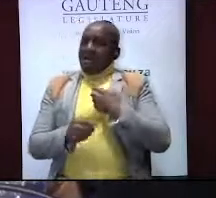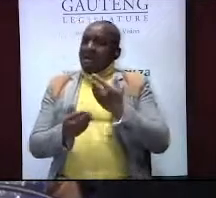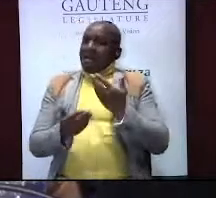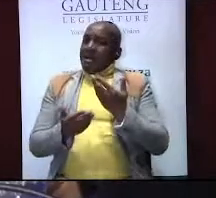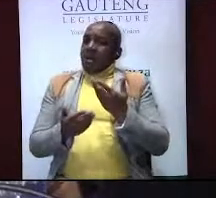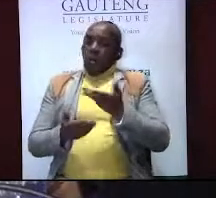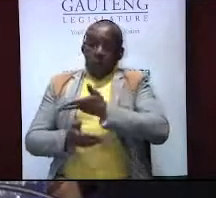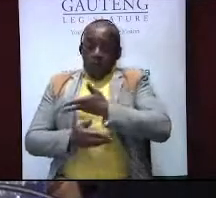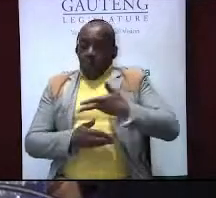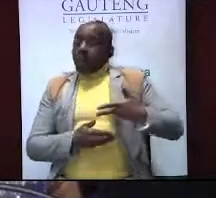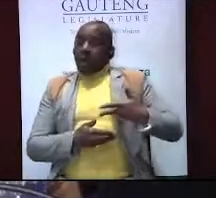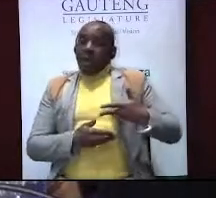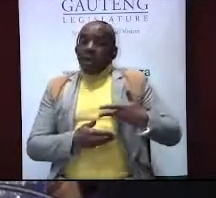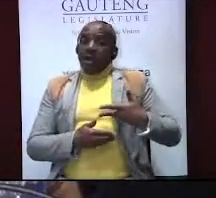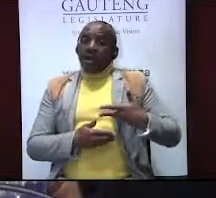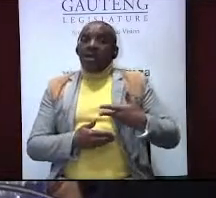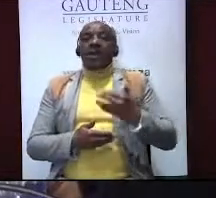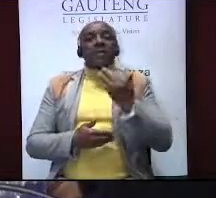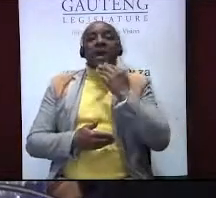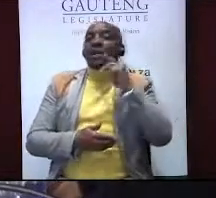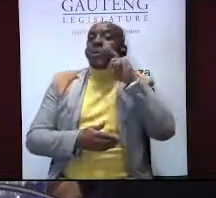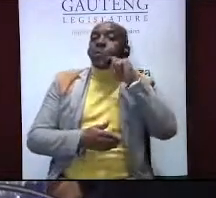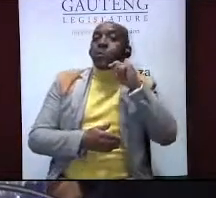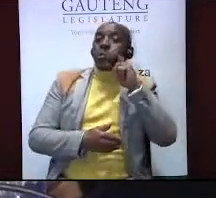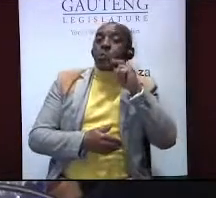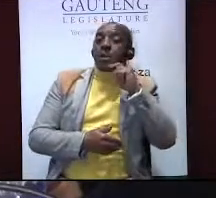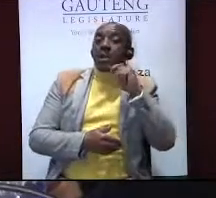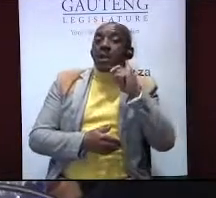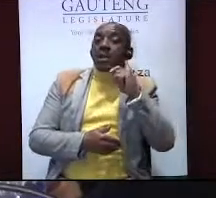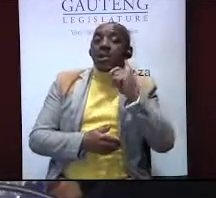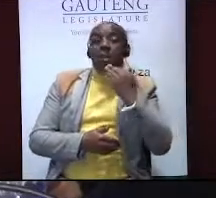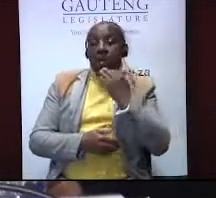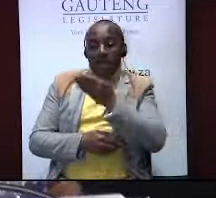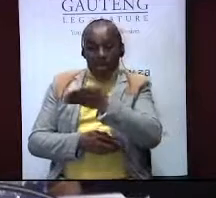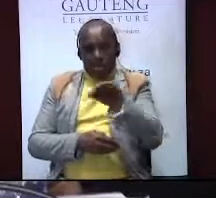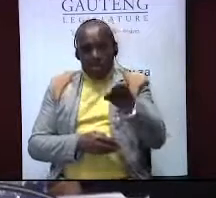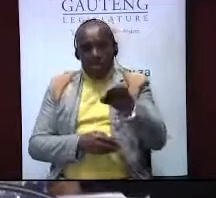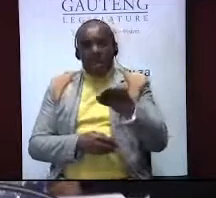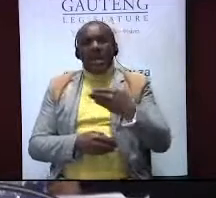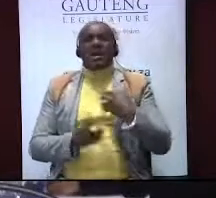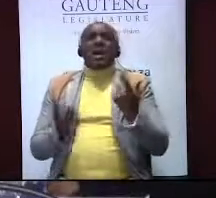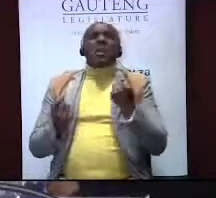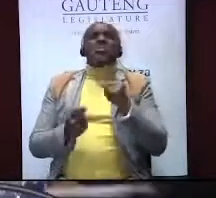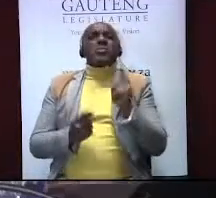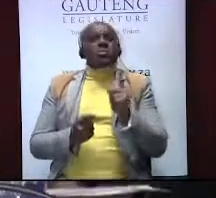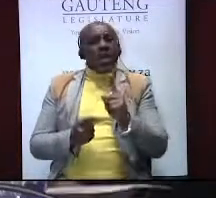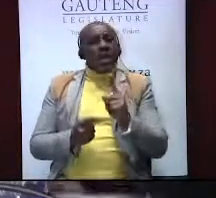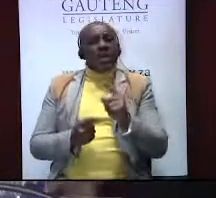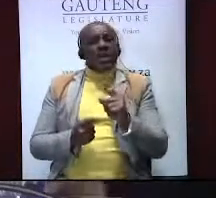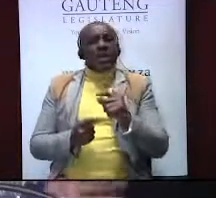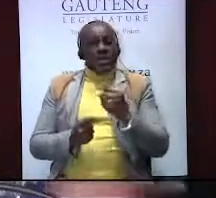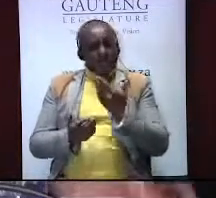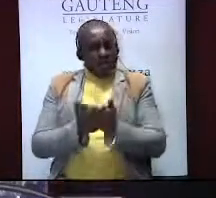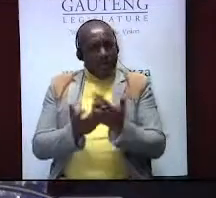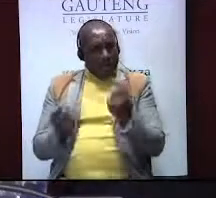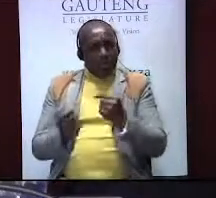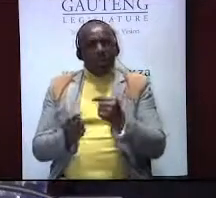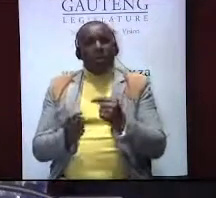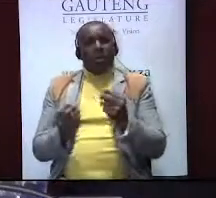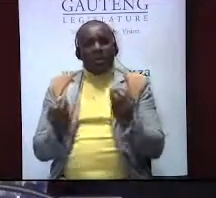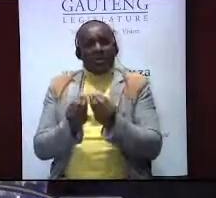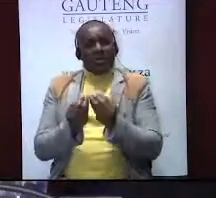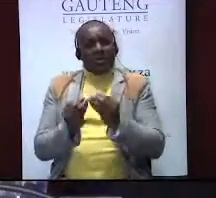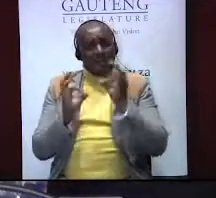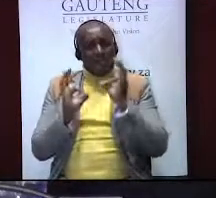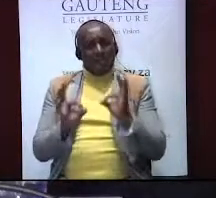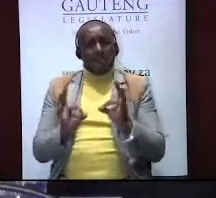as women and men of the cloth, are we doing what we are supposed to do? We're